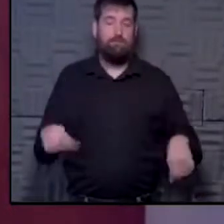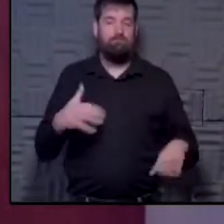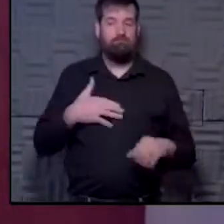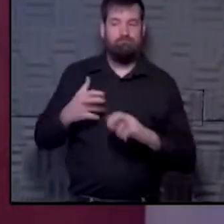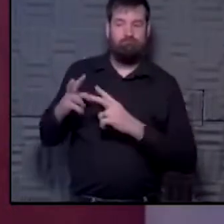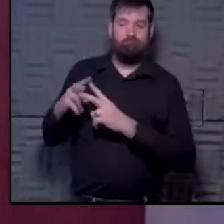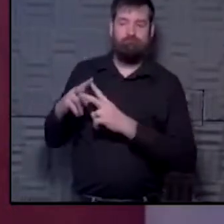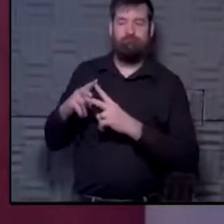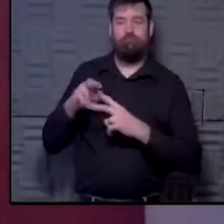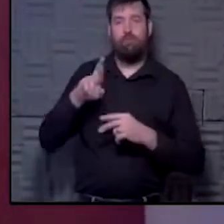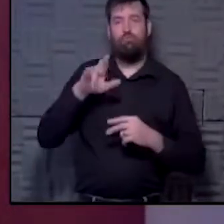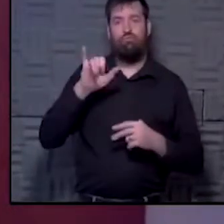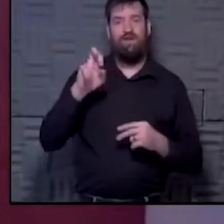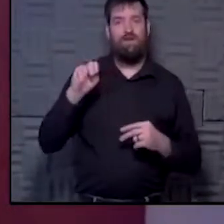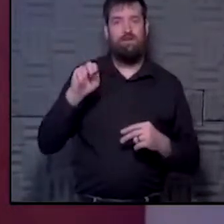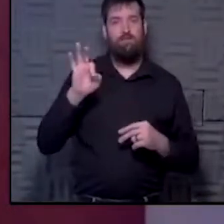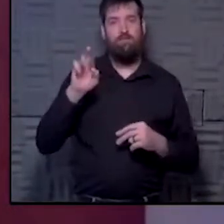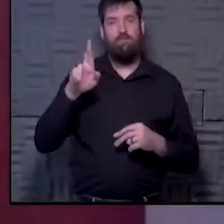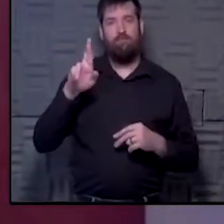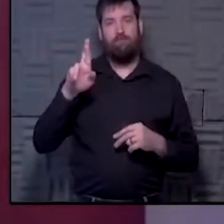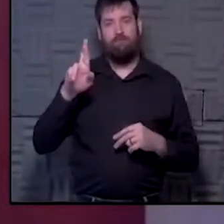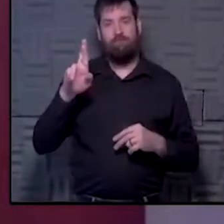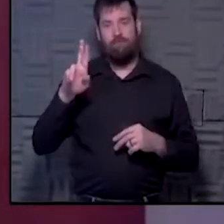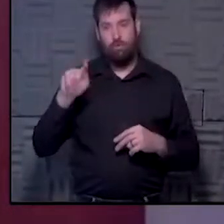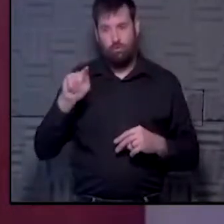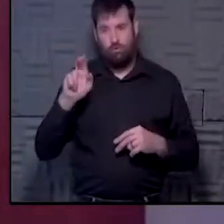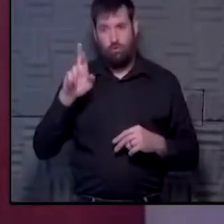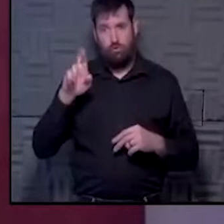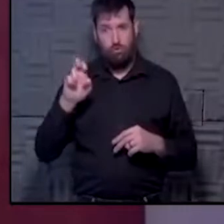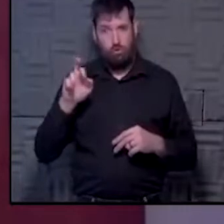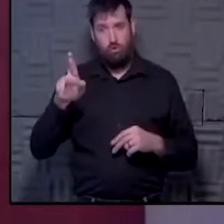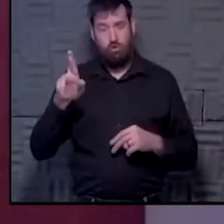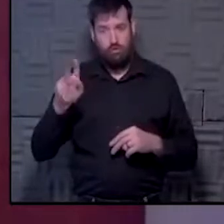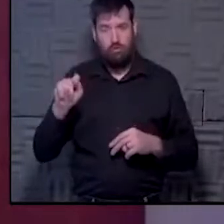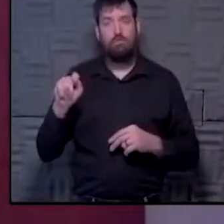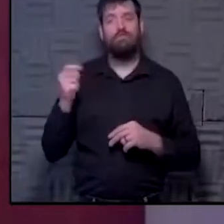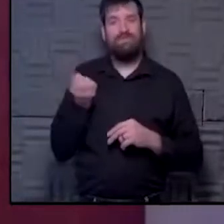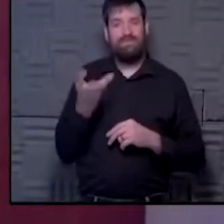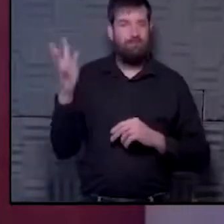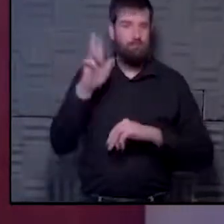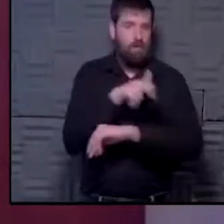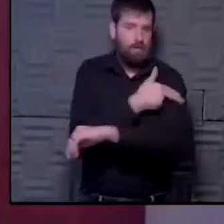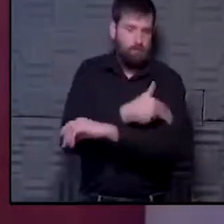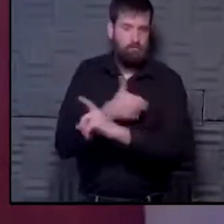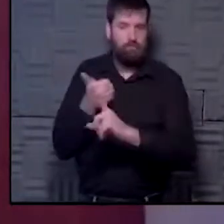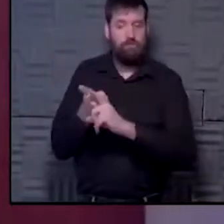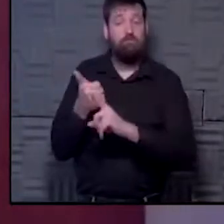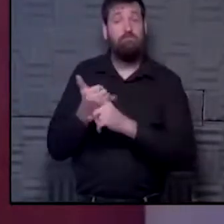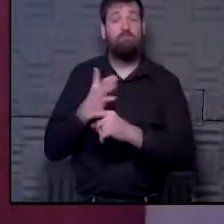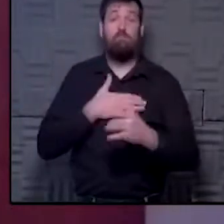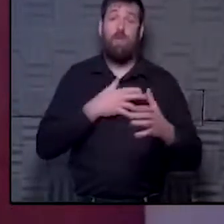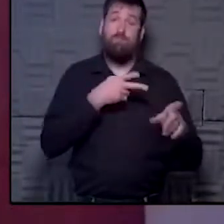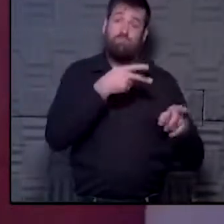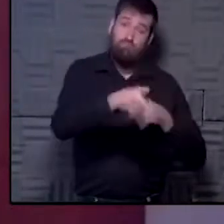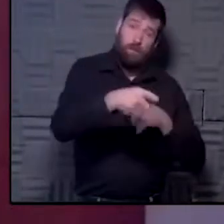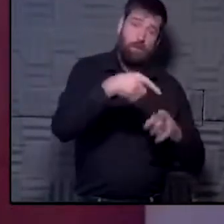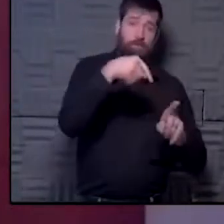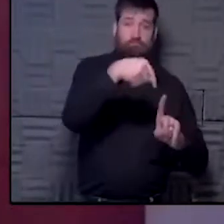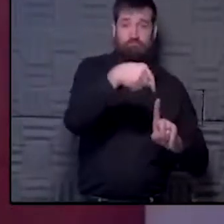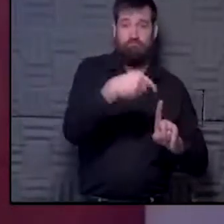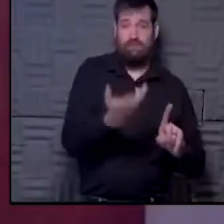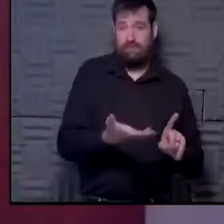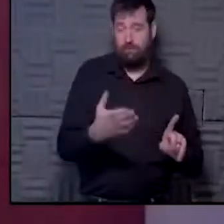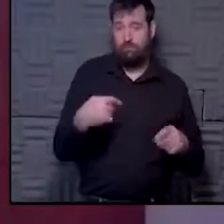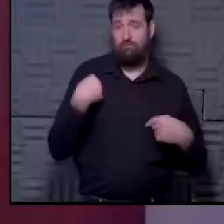Dr. Ryan Vertihert, is doing consultation at several hospitals. My primary ethics consultation work here